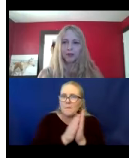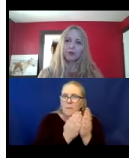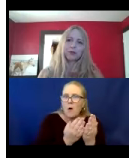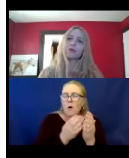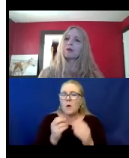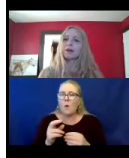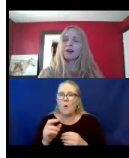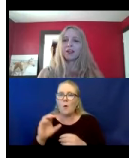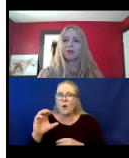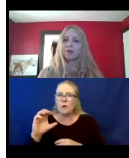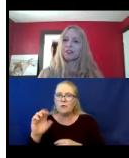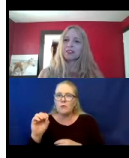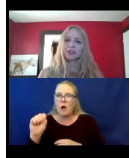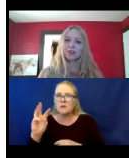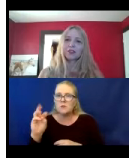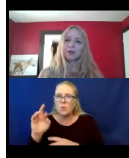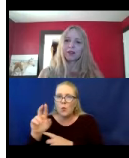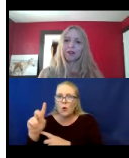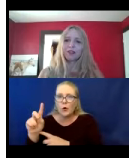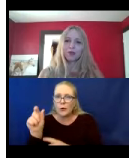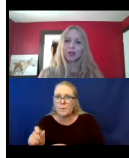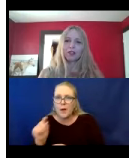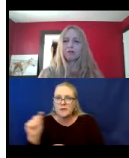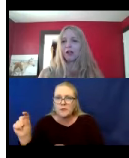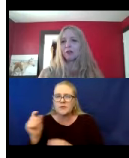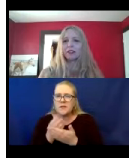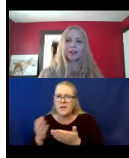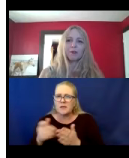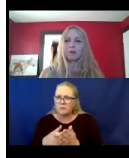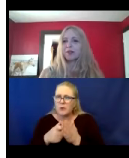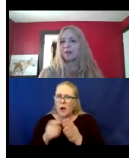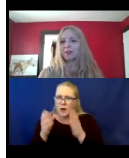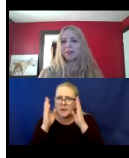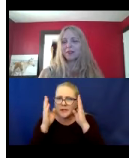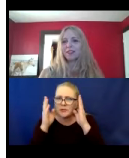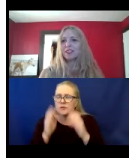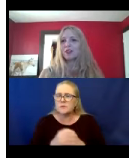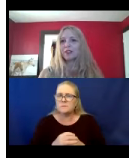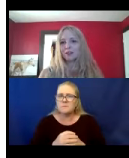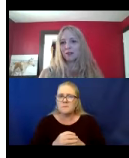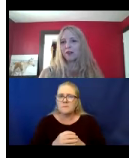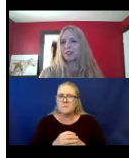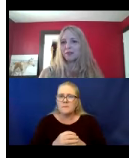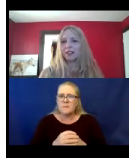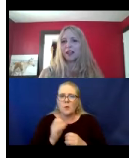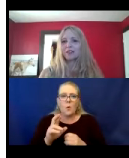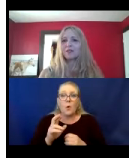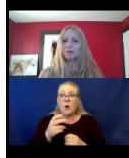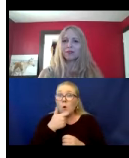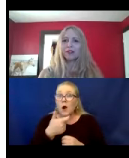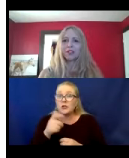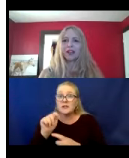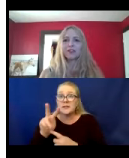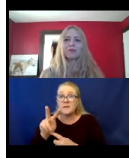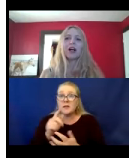crossword puzzles, or, you know, things that took a little bit of concentration, following, you know, maybe a series on TV that had